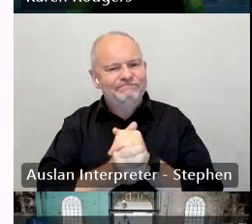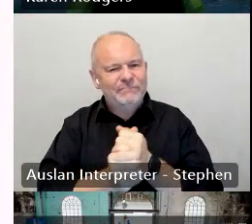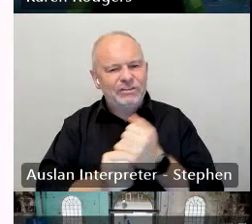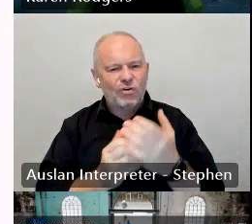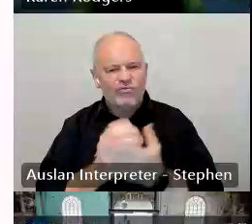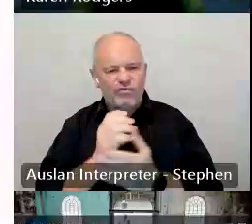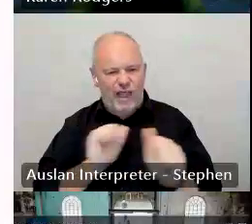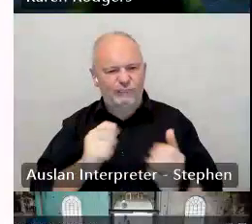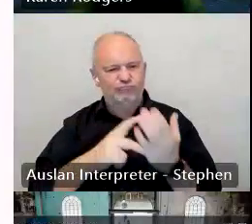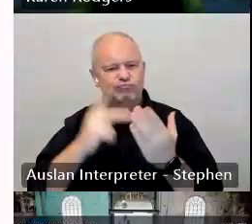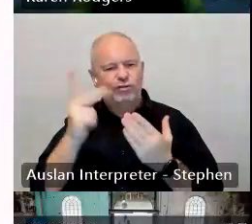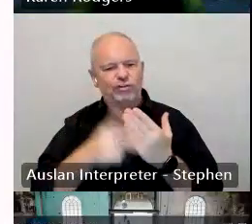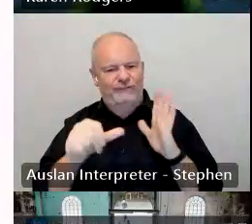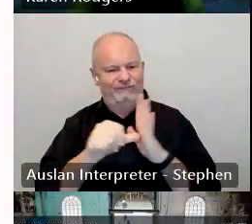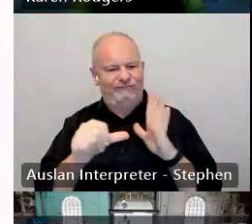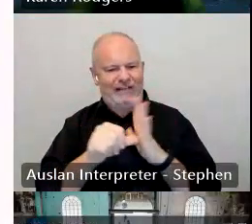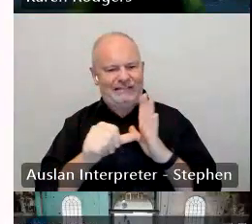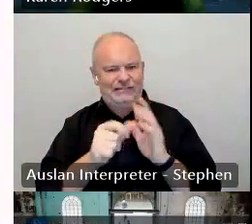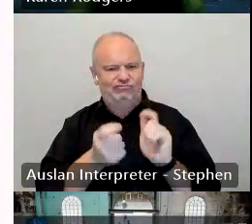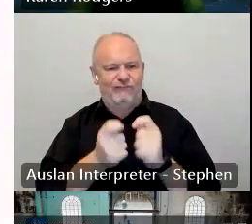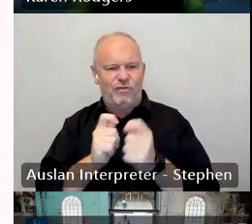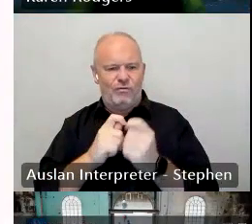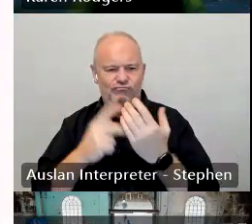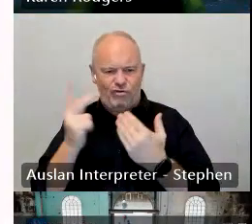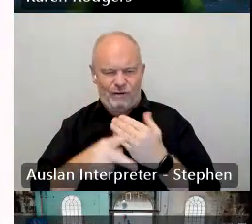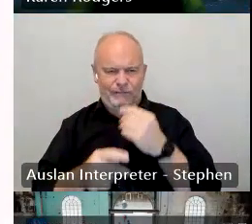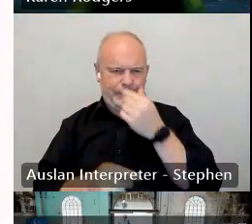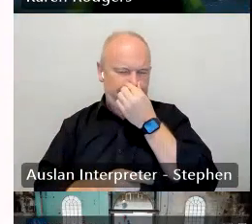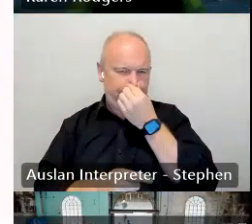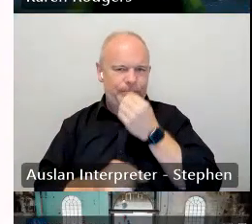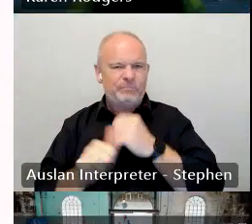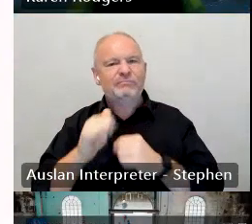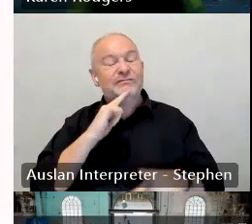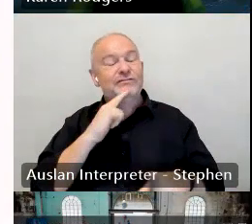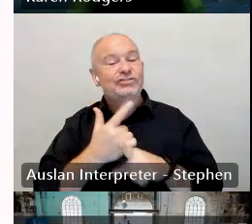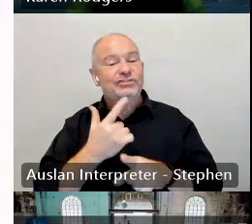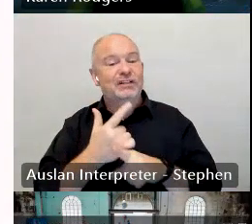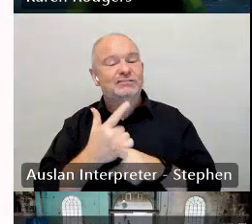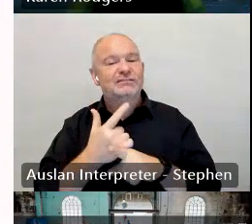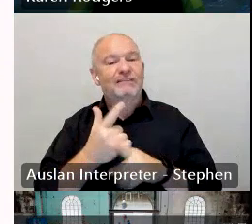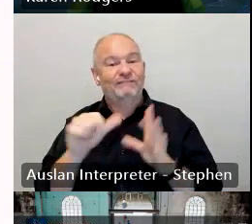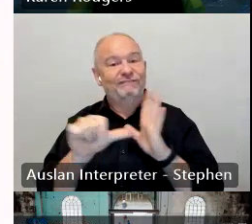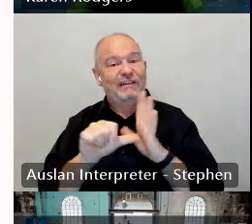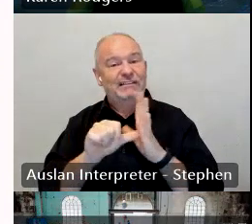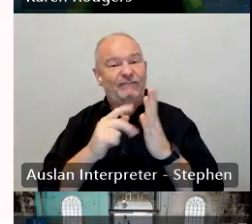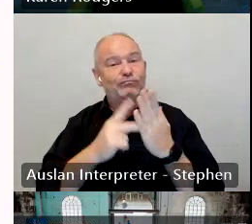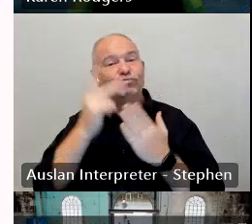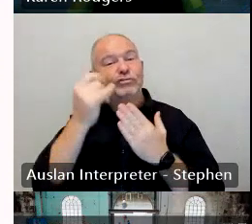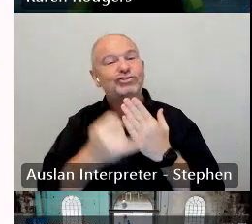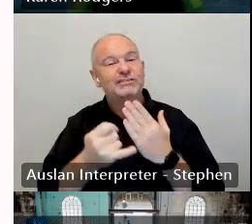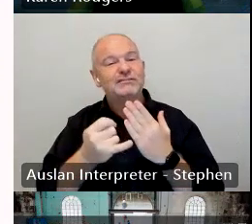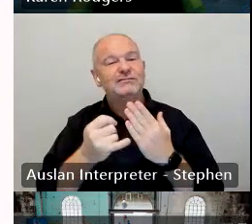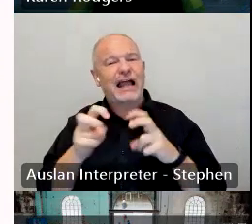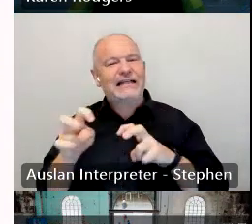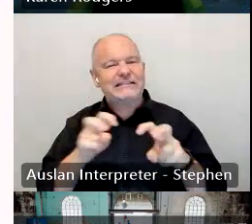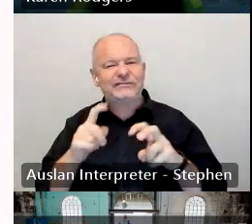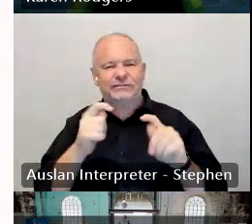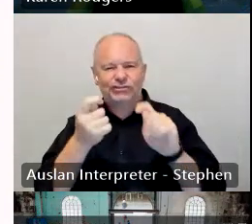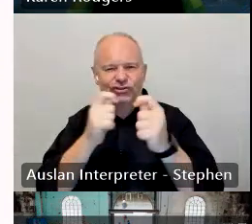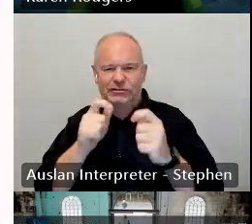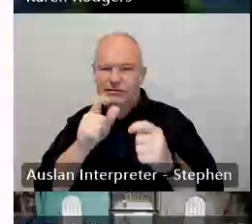project funding reform programs. As has already been discussed, funding for project activities has been reformed in response